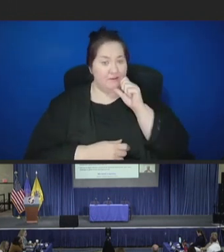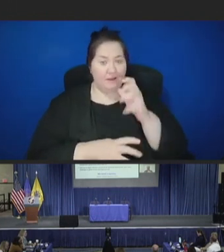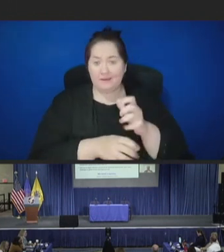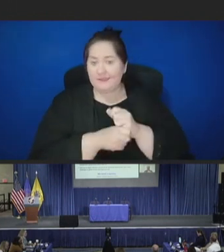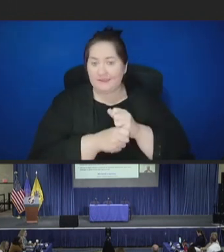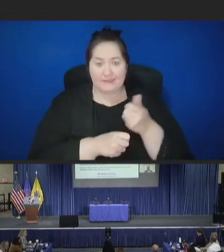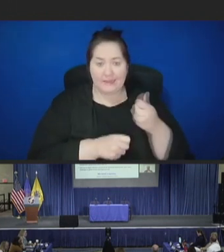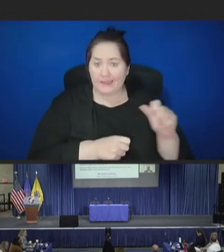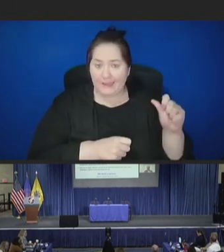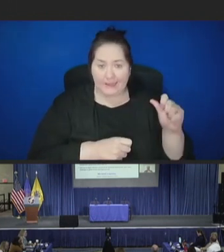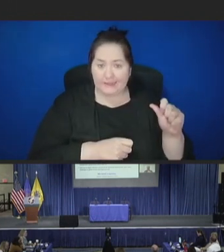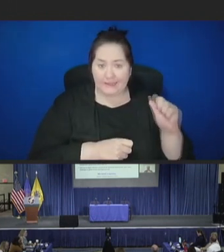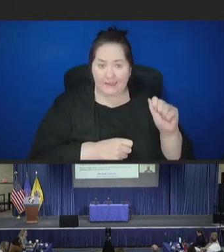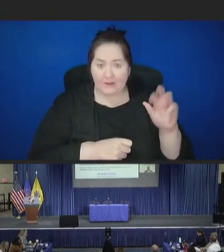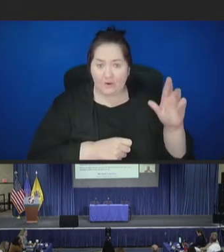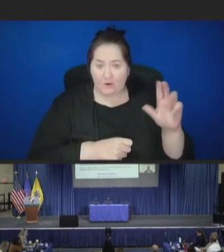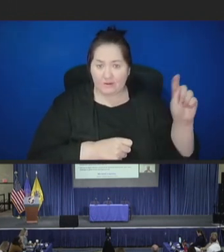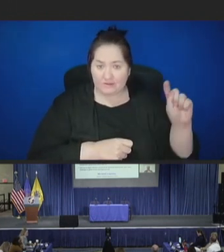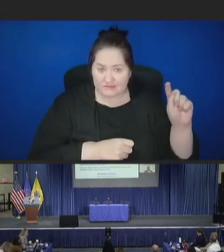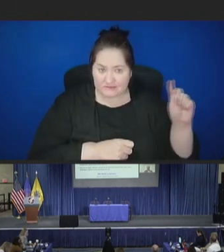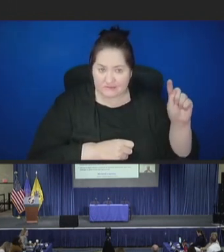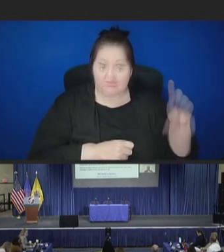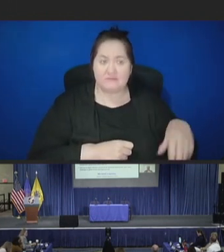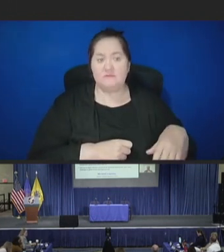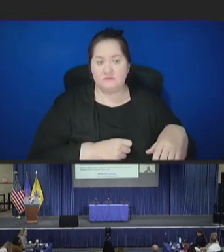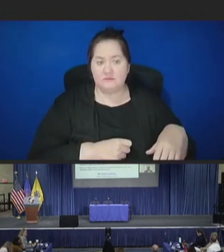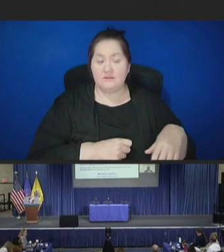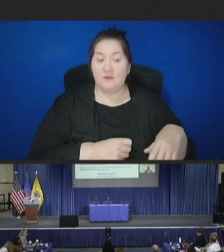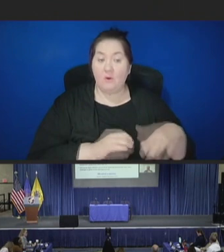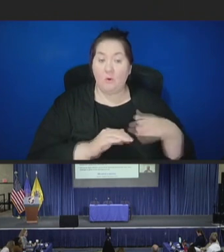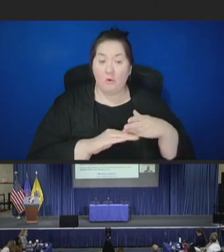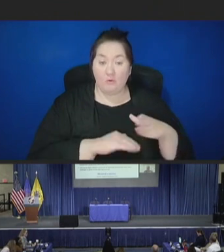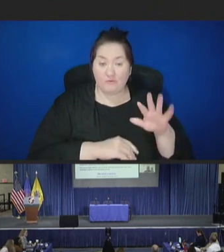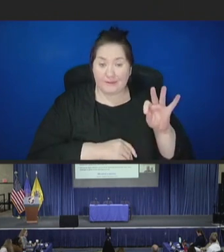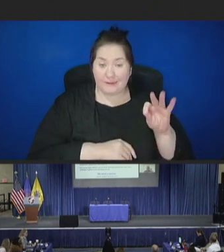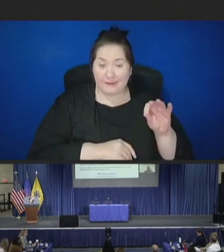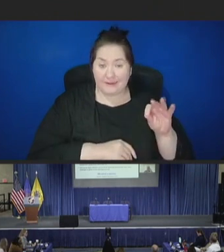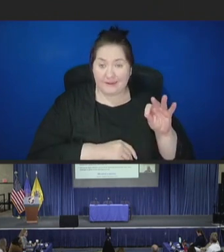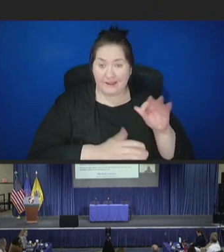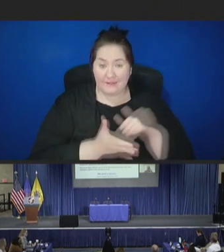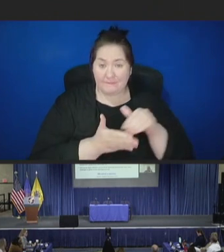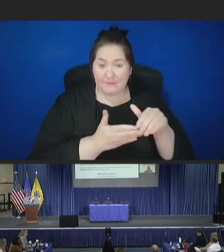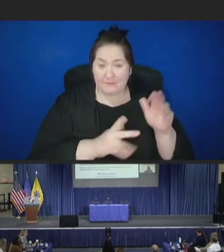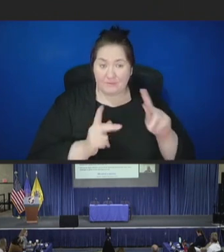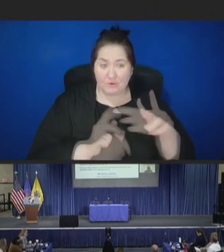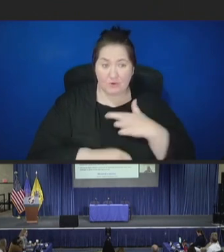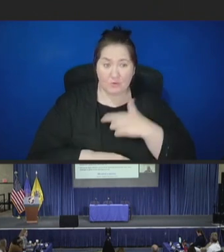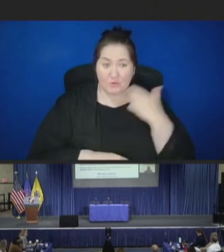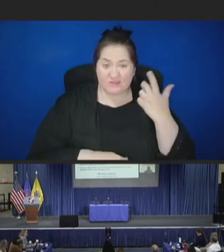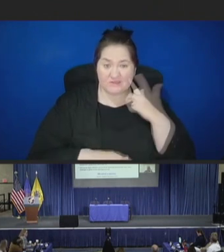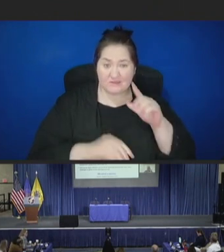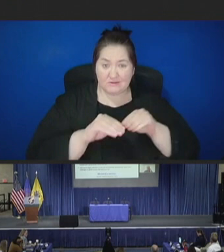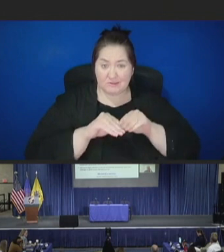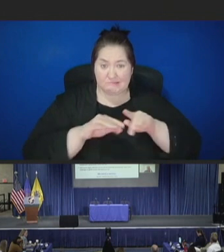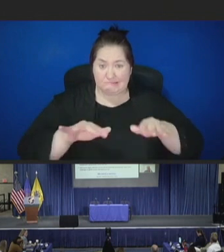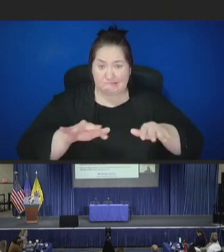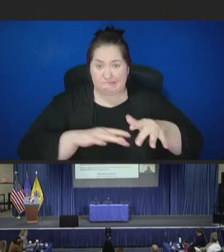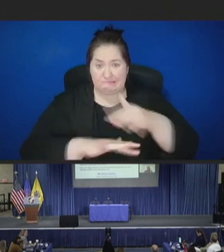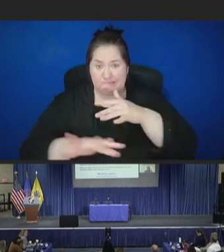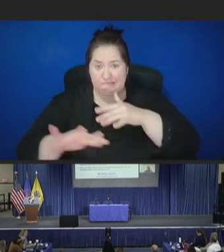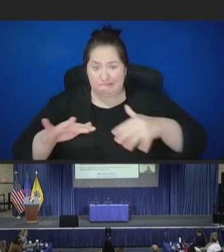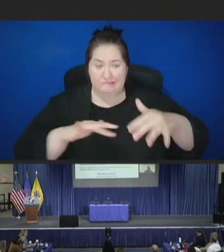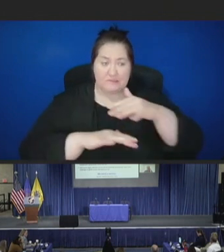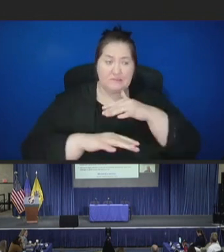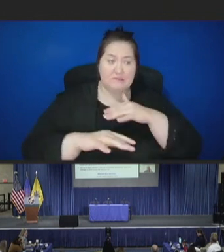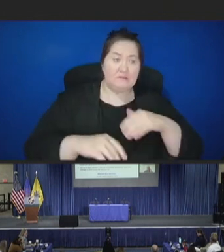receiving antiretroviral treatment. That's more than 9 million people who are, at risk and are transmitting. The Global Fund